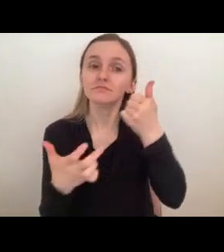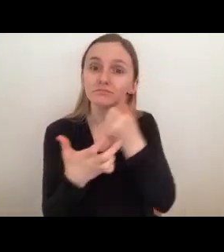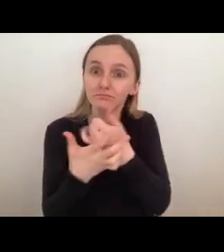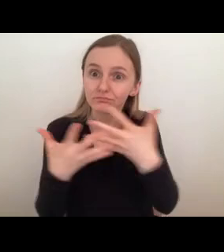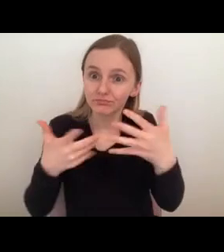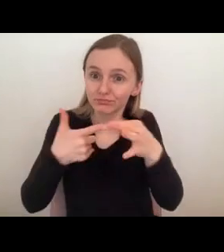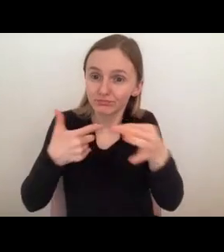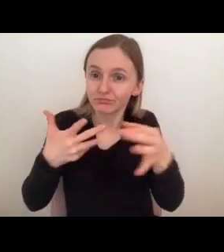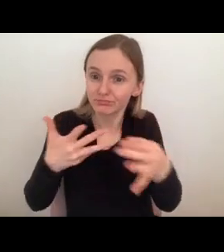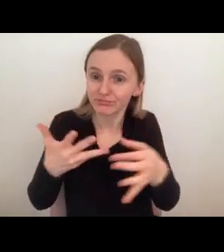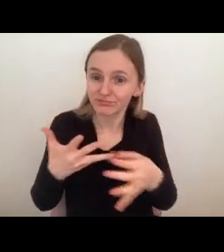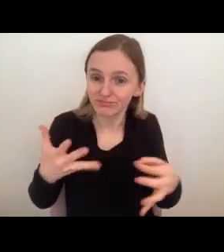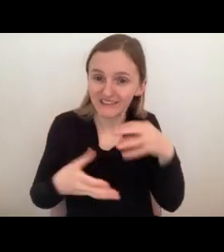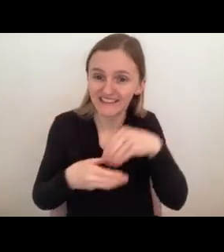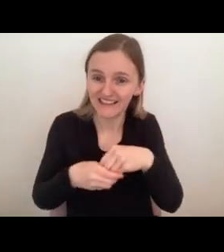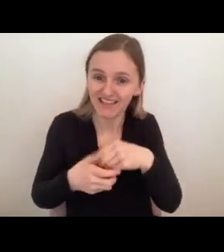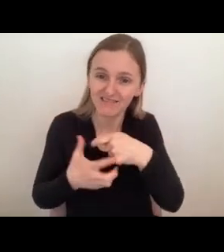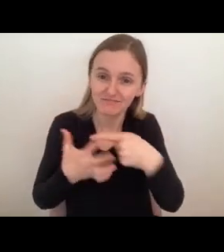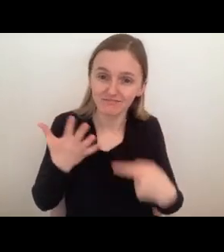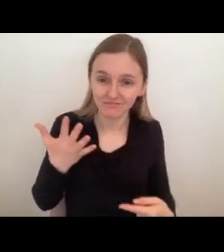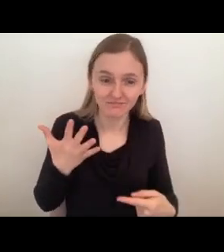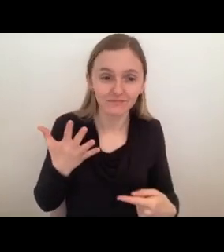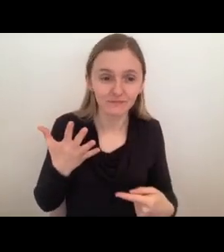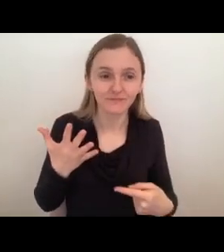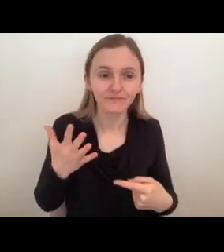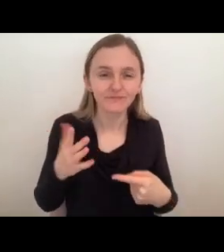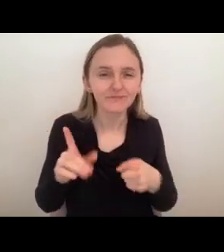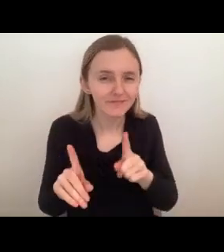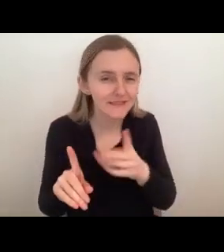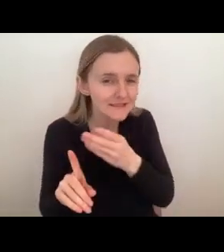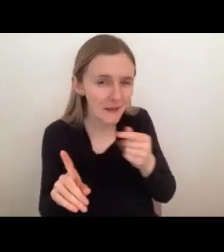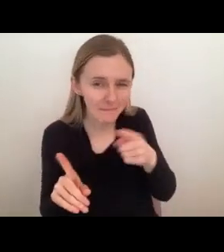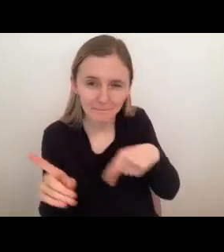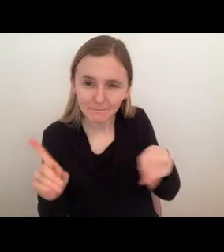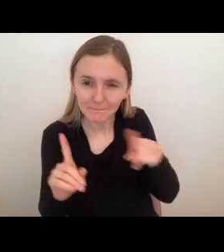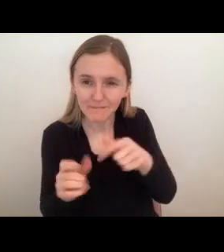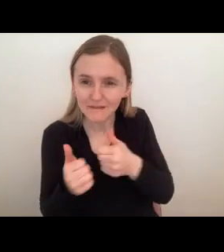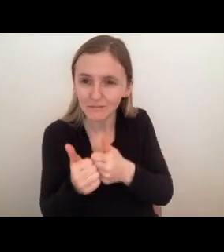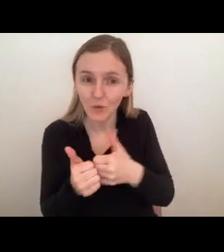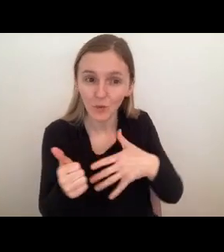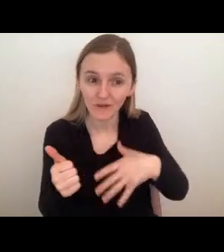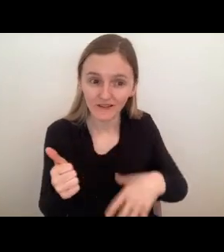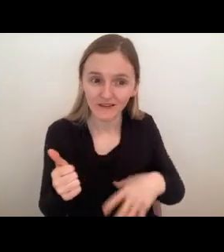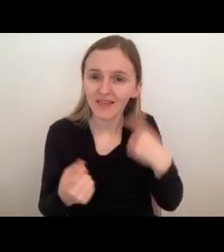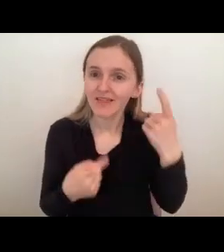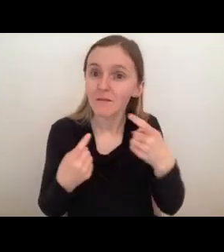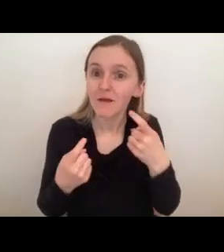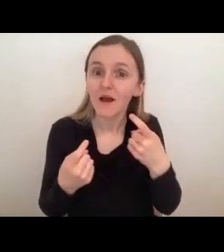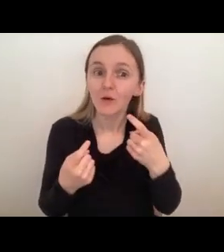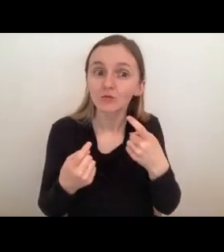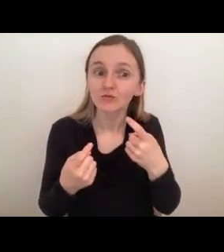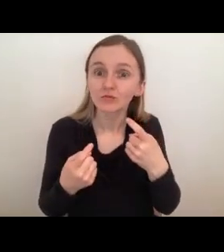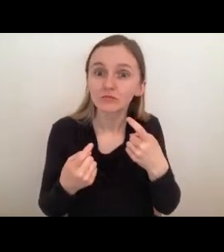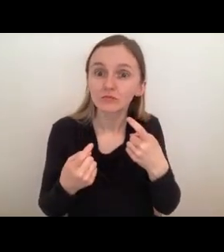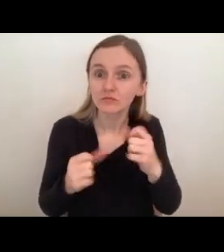all of those, particularly if there are support needs, but also those strengths, so that we can support our young people in,